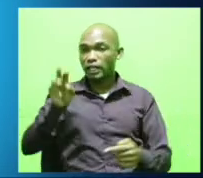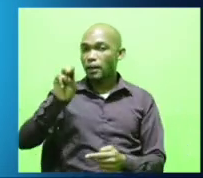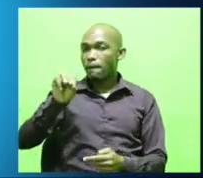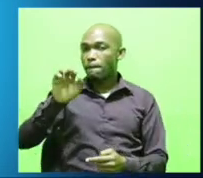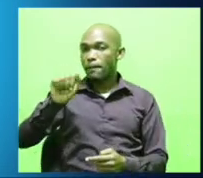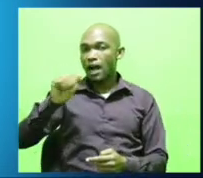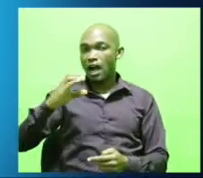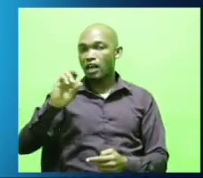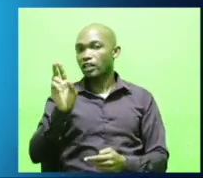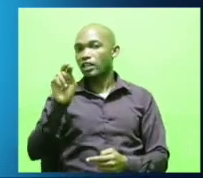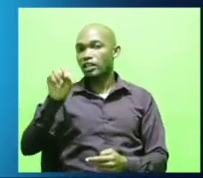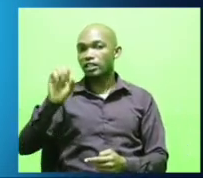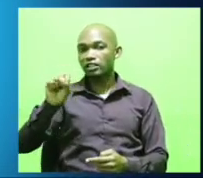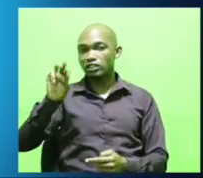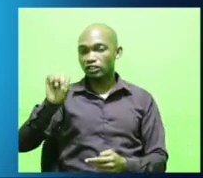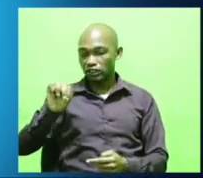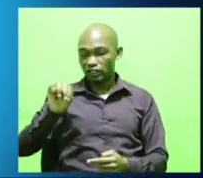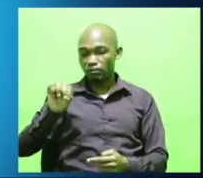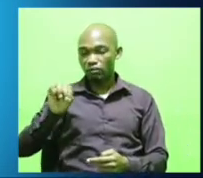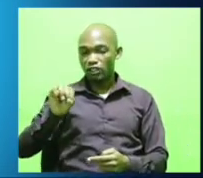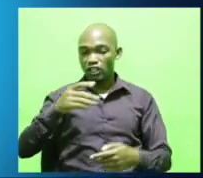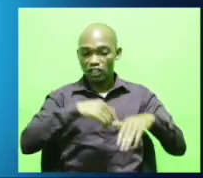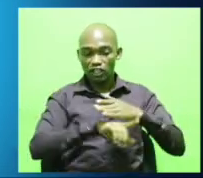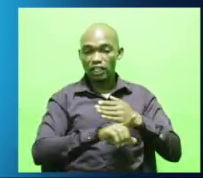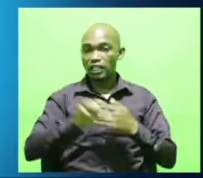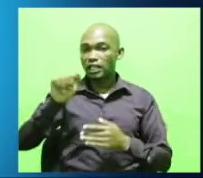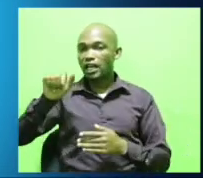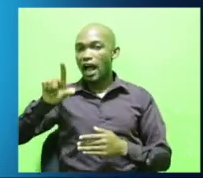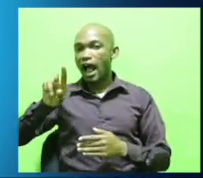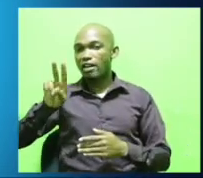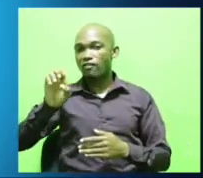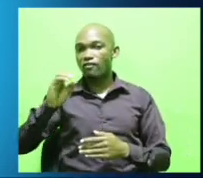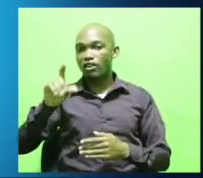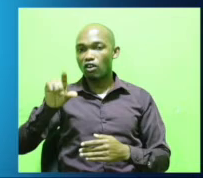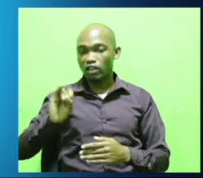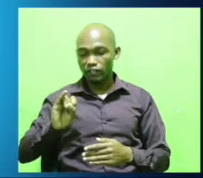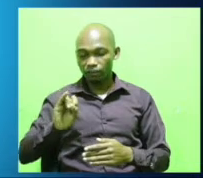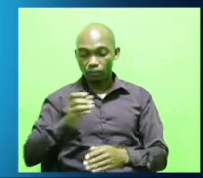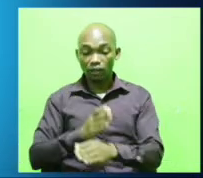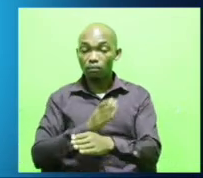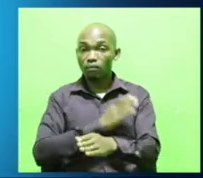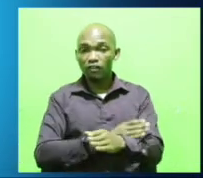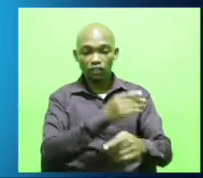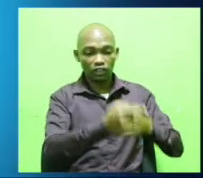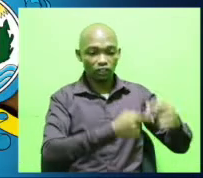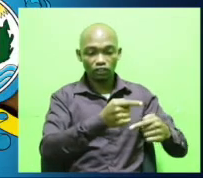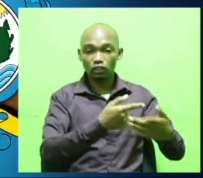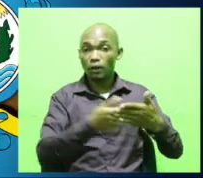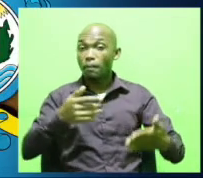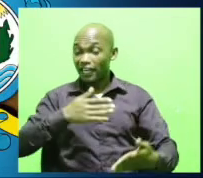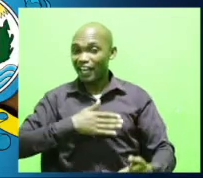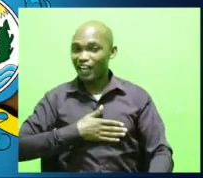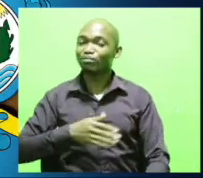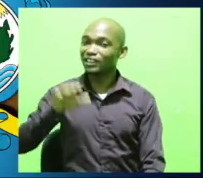the mechanisms of gaseous exchange across the alveoli. But before I proceed, my name is Nashiat